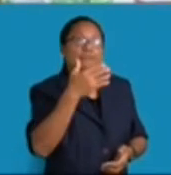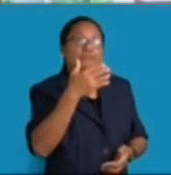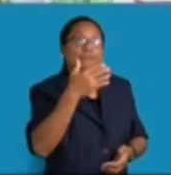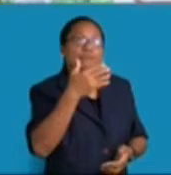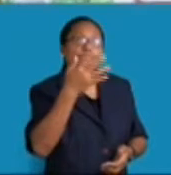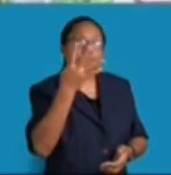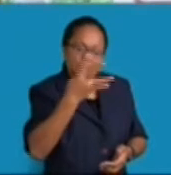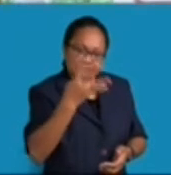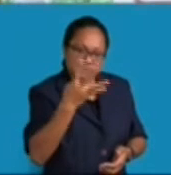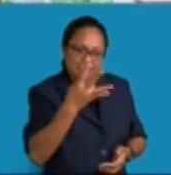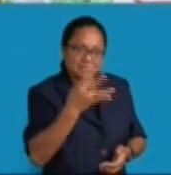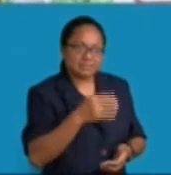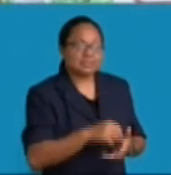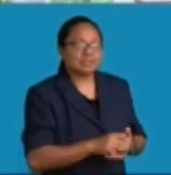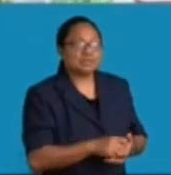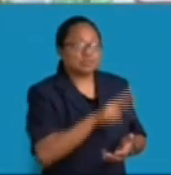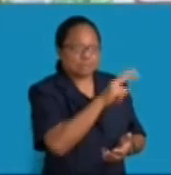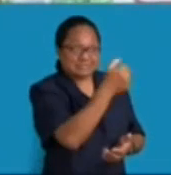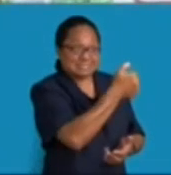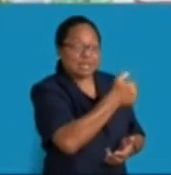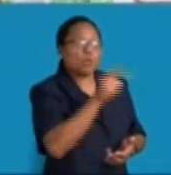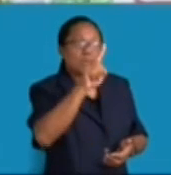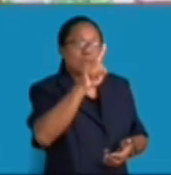2,714, 2016,